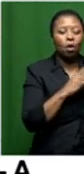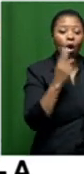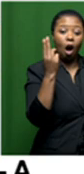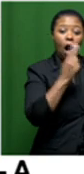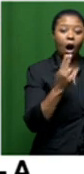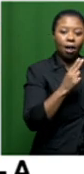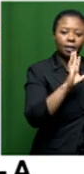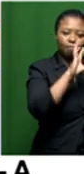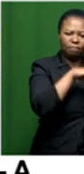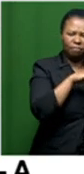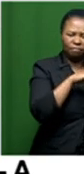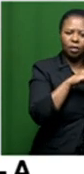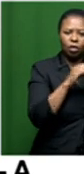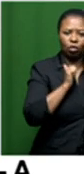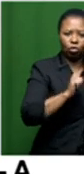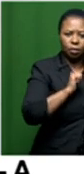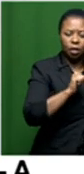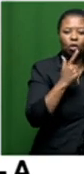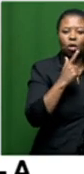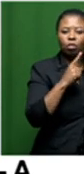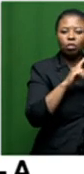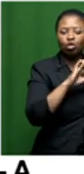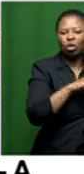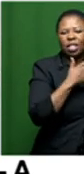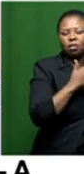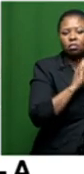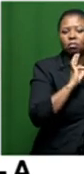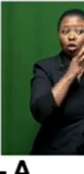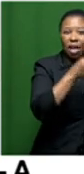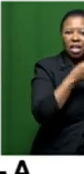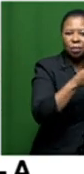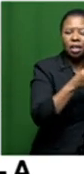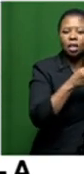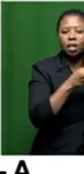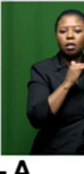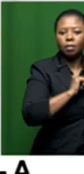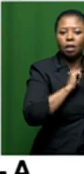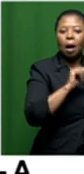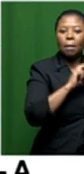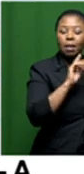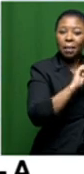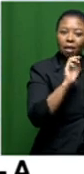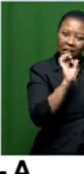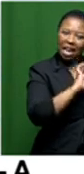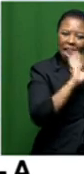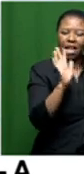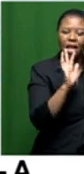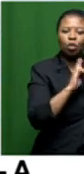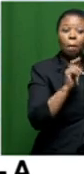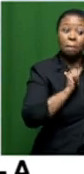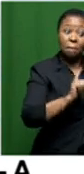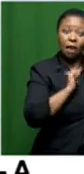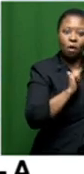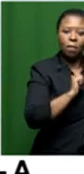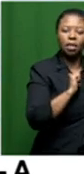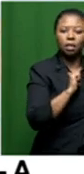there is one thing. It's another thing to translate it into a performance piece where the message still comes through. What were your thoughts on the performance